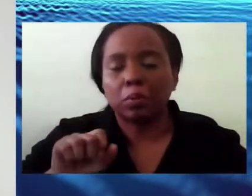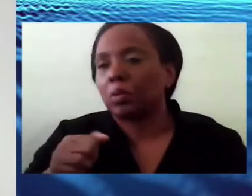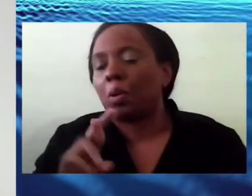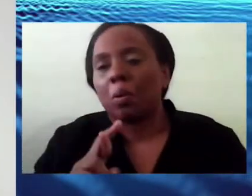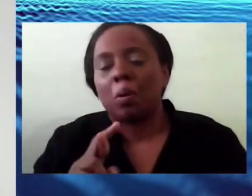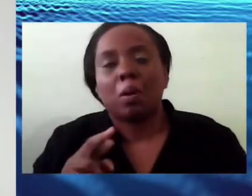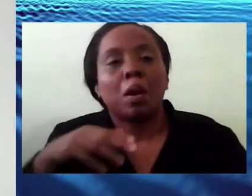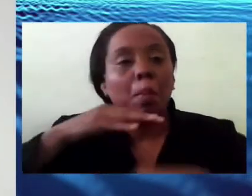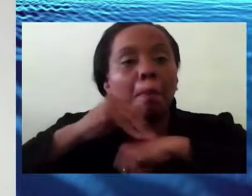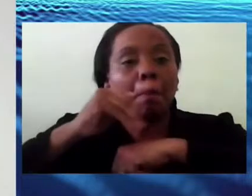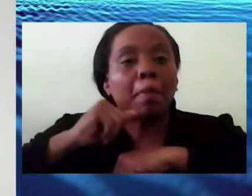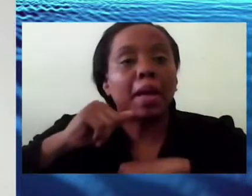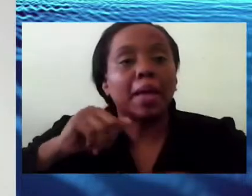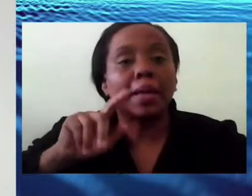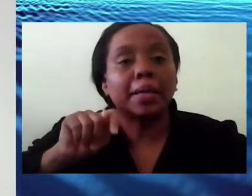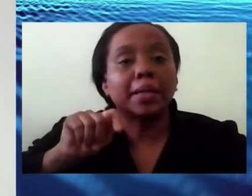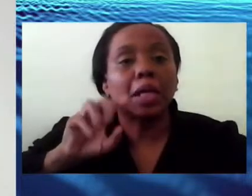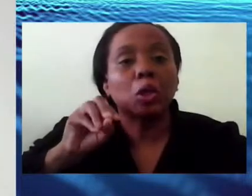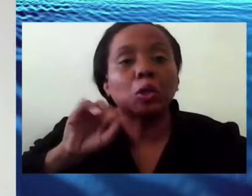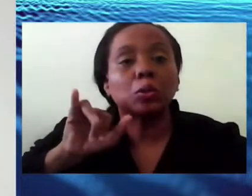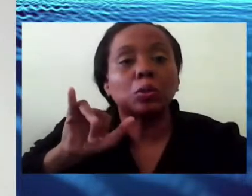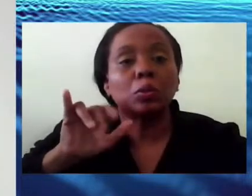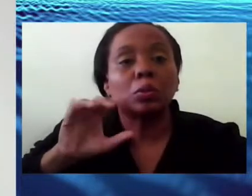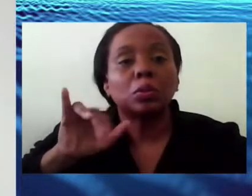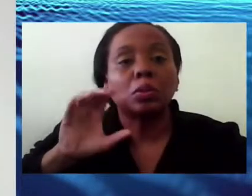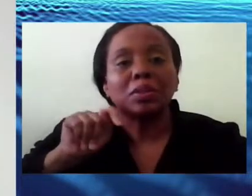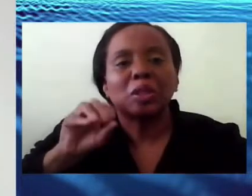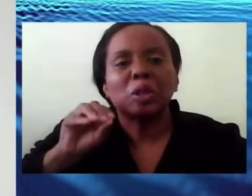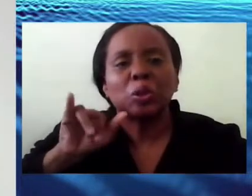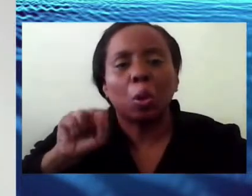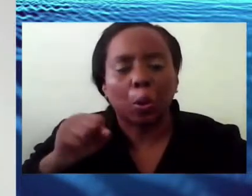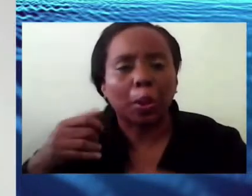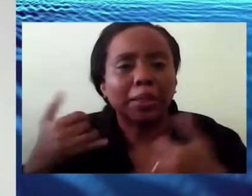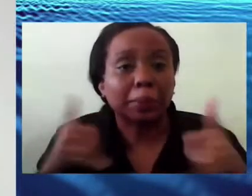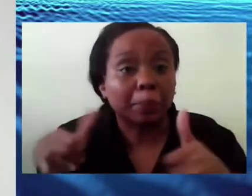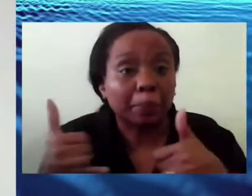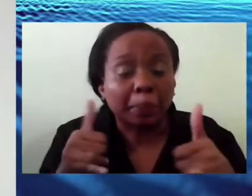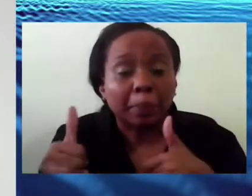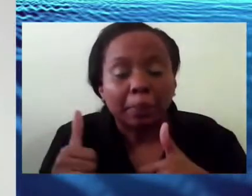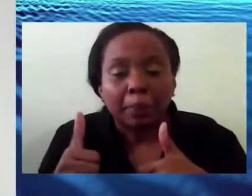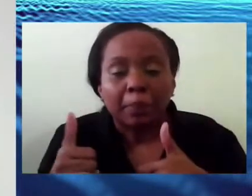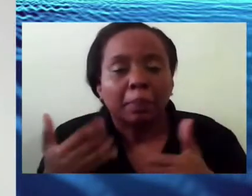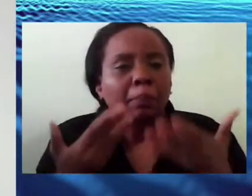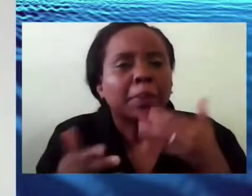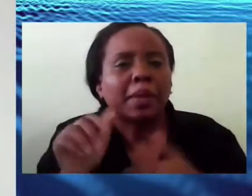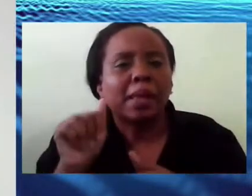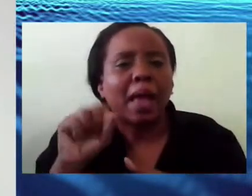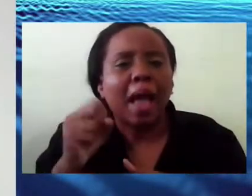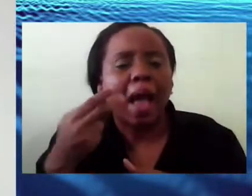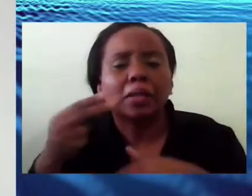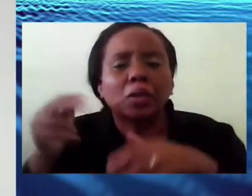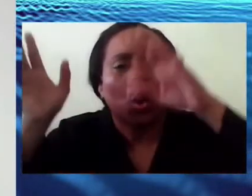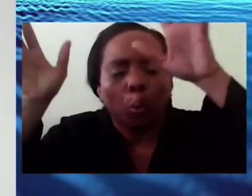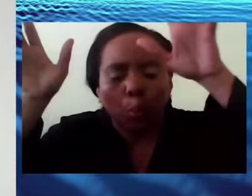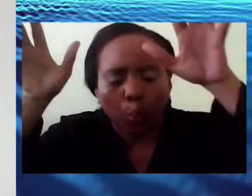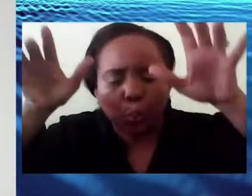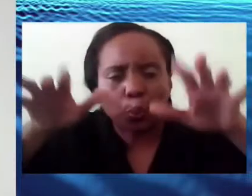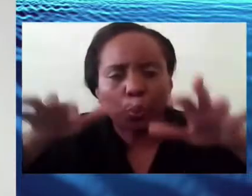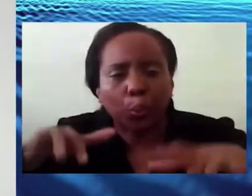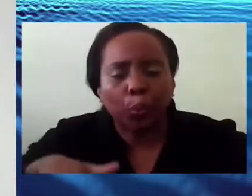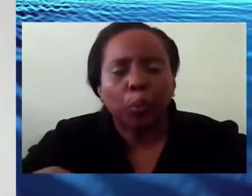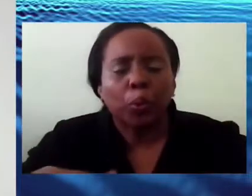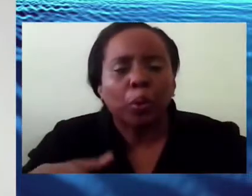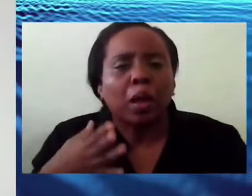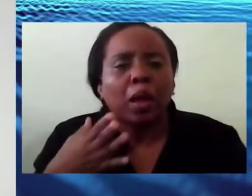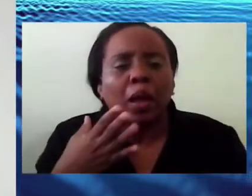have been contaminated by the ash and ingesting the ash. That in itself then causes secondary problems, chronic problems such as